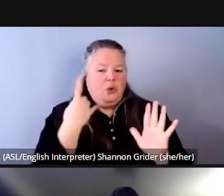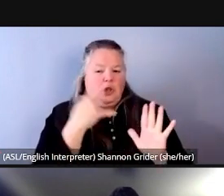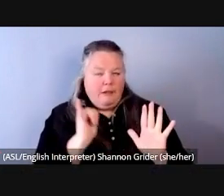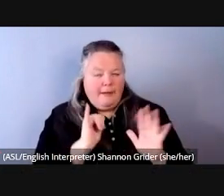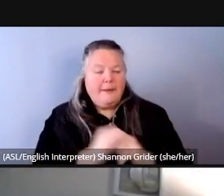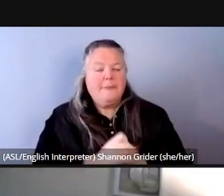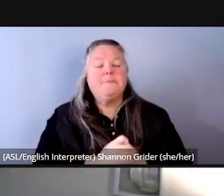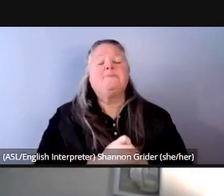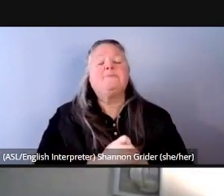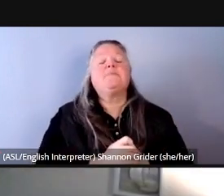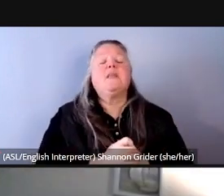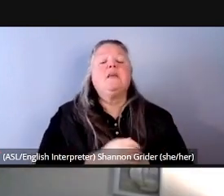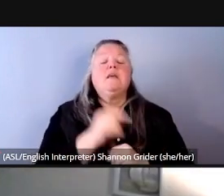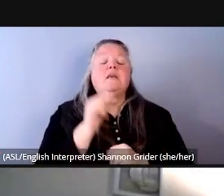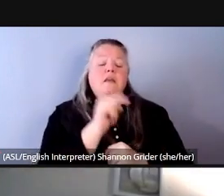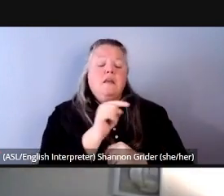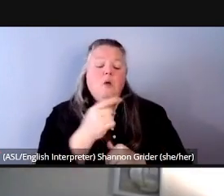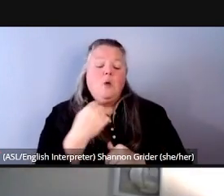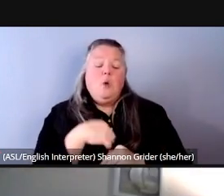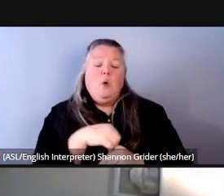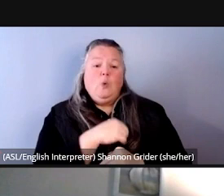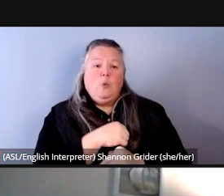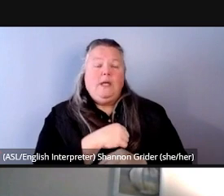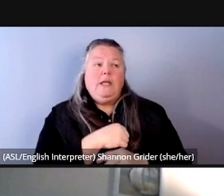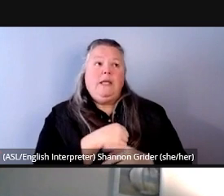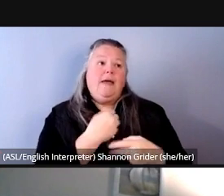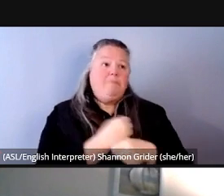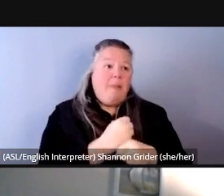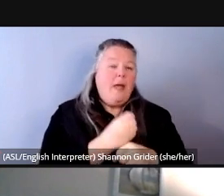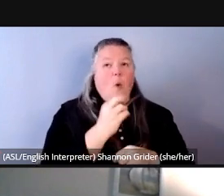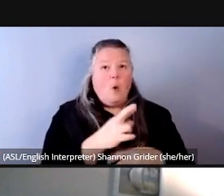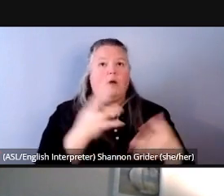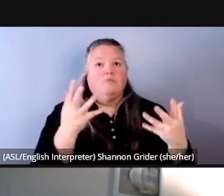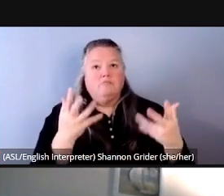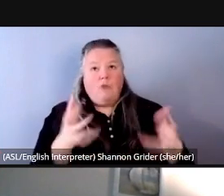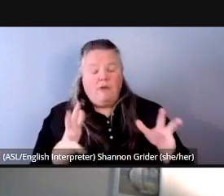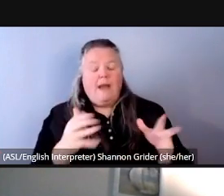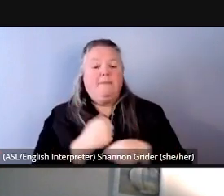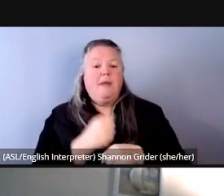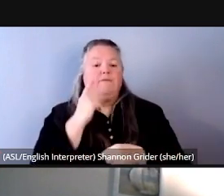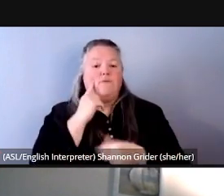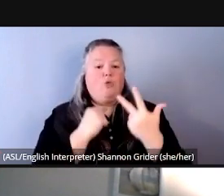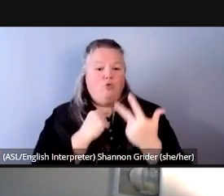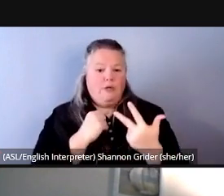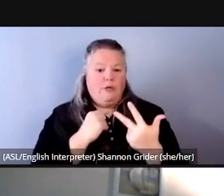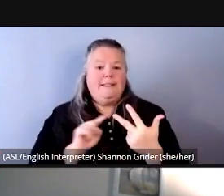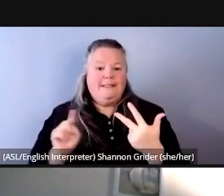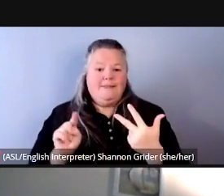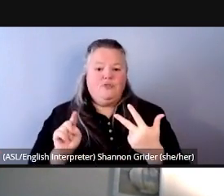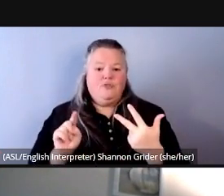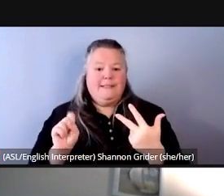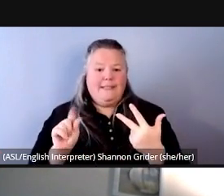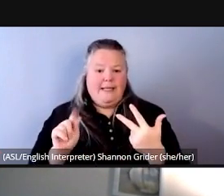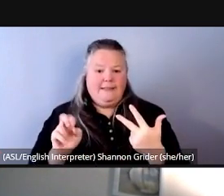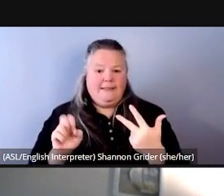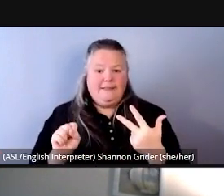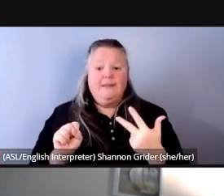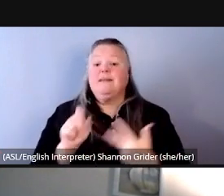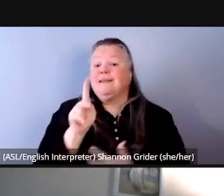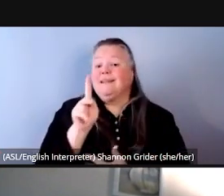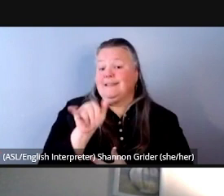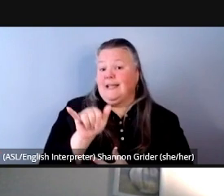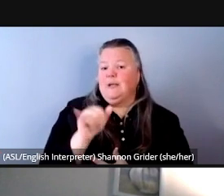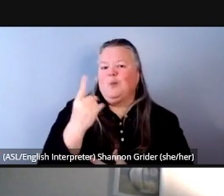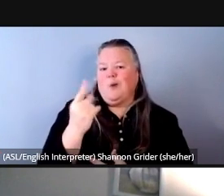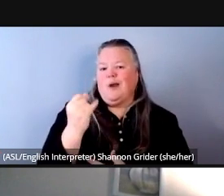a product that we have now either created or are in the process creating for 3 different states, and Kentucky is, one of the first.